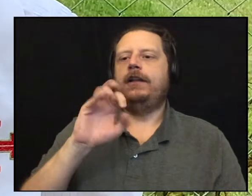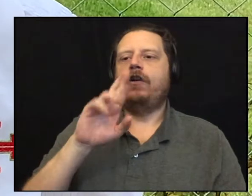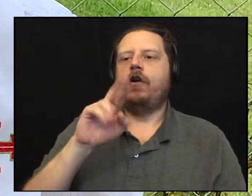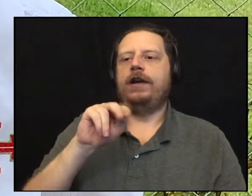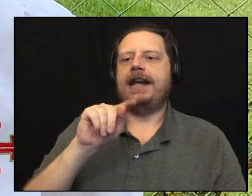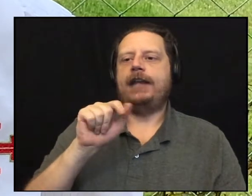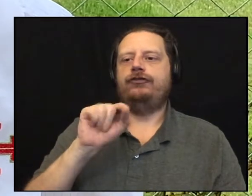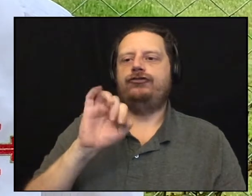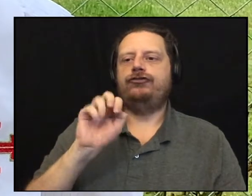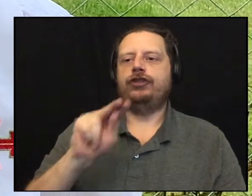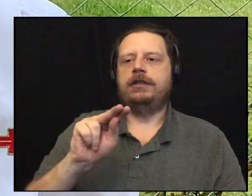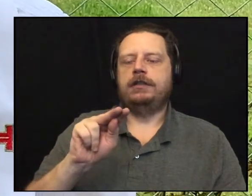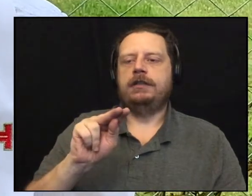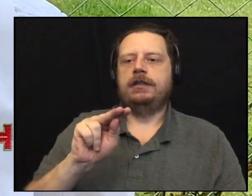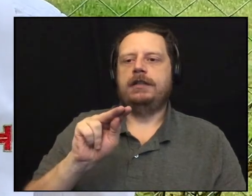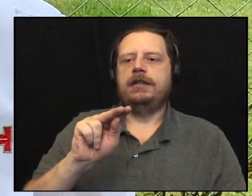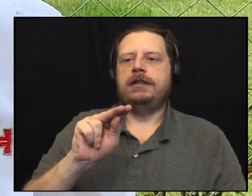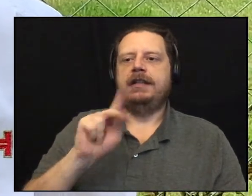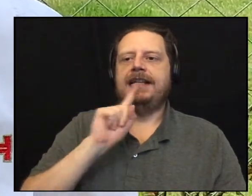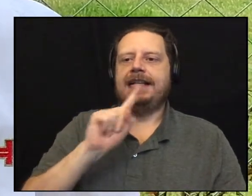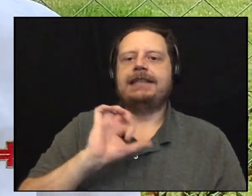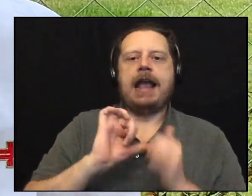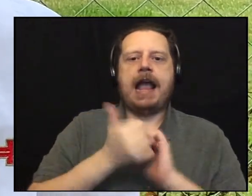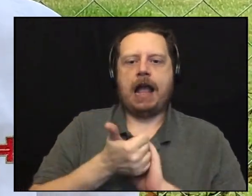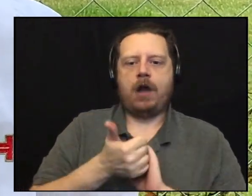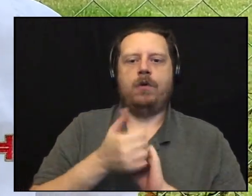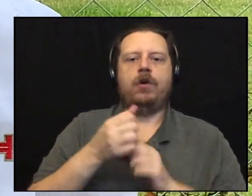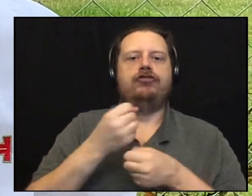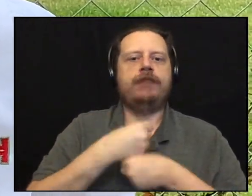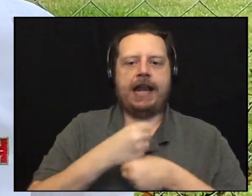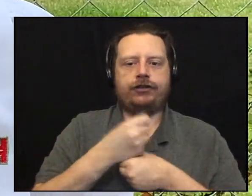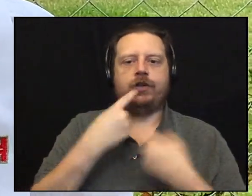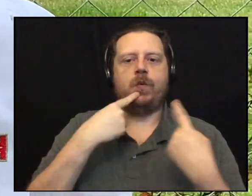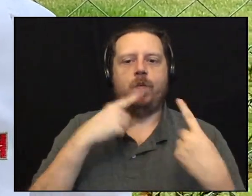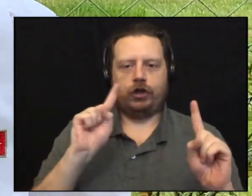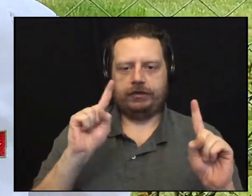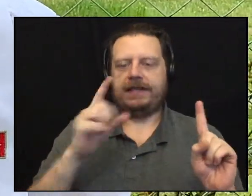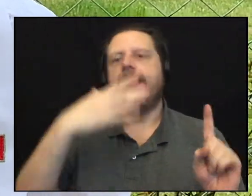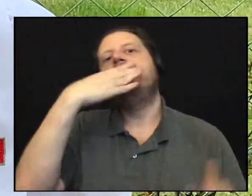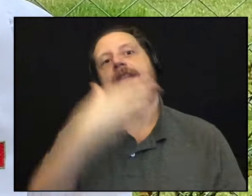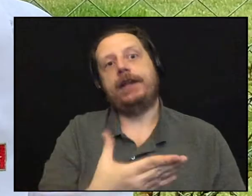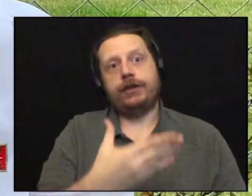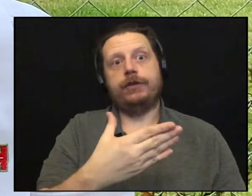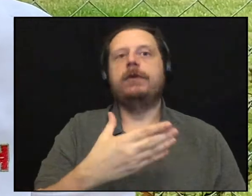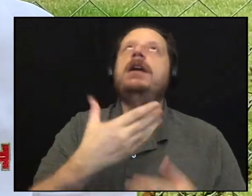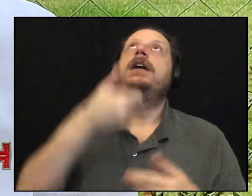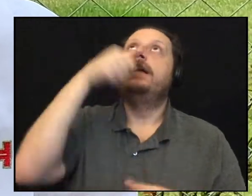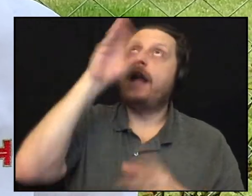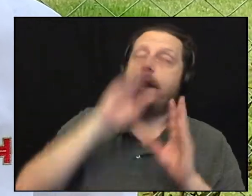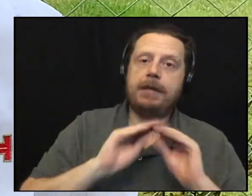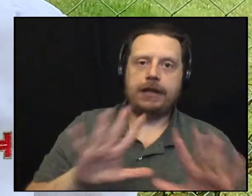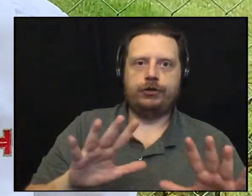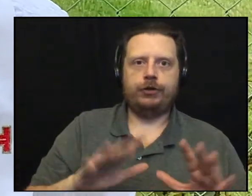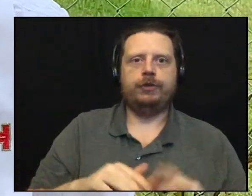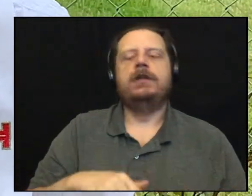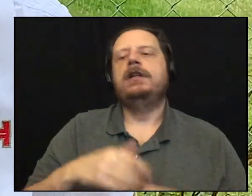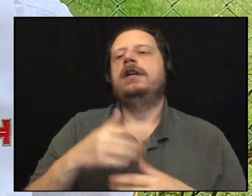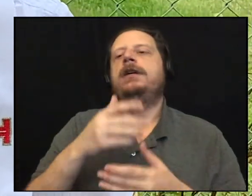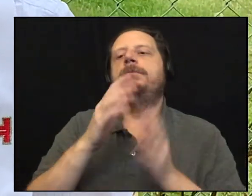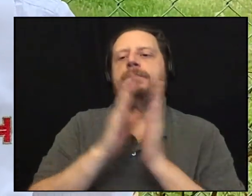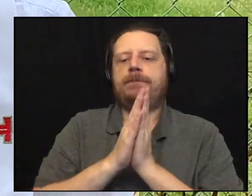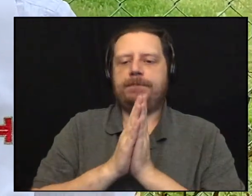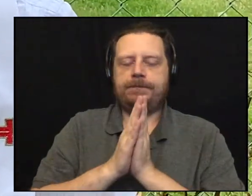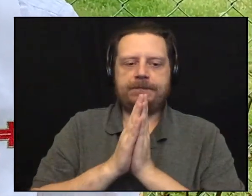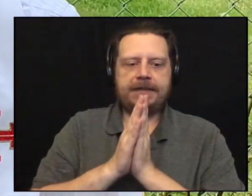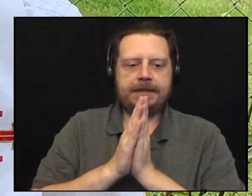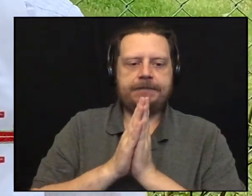which is how creation works. Thank you. God bless you. Please keep me in my prayers. Know